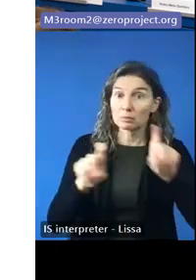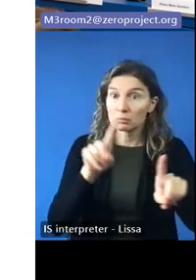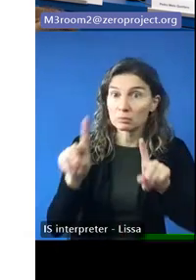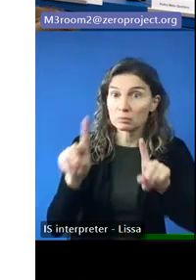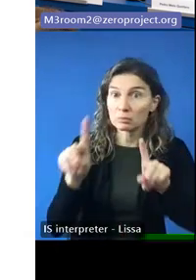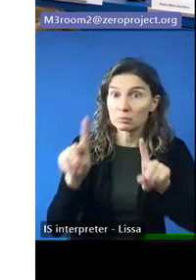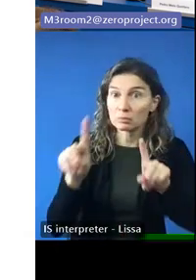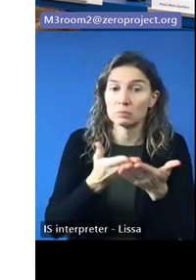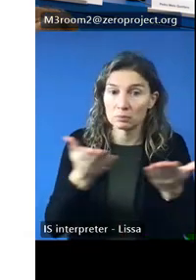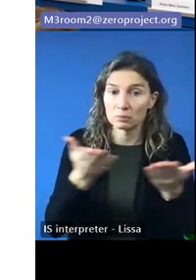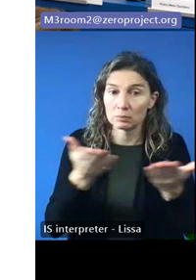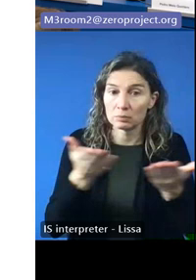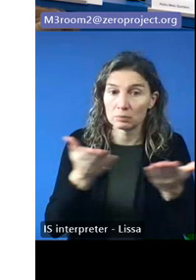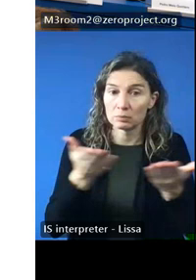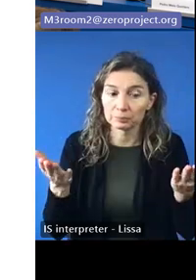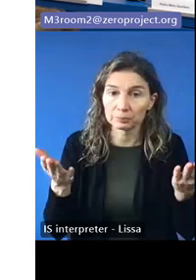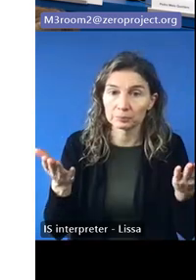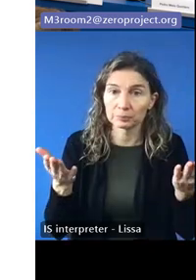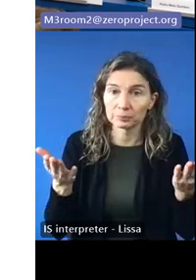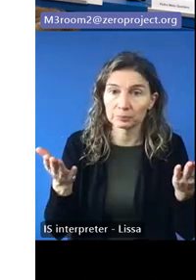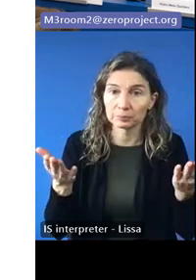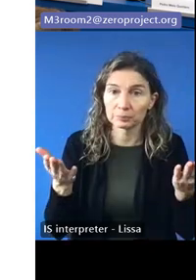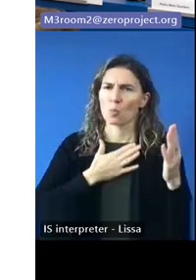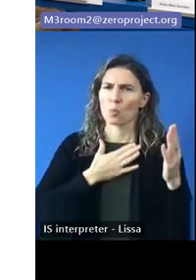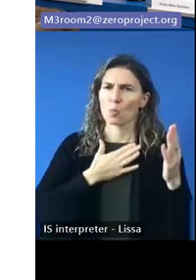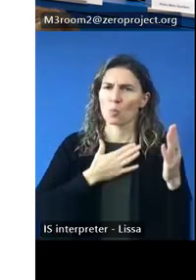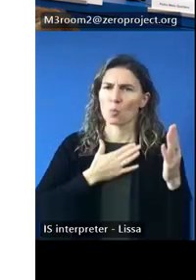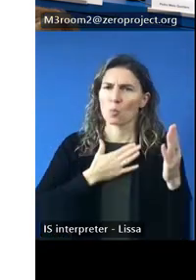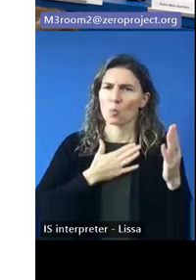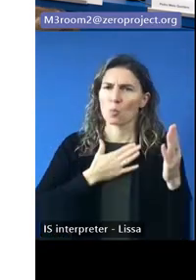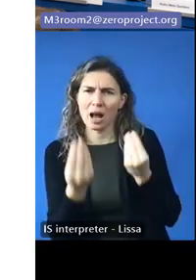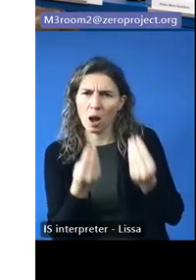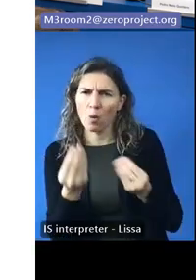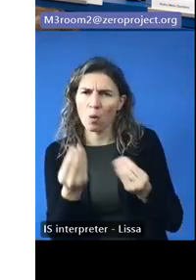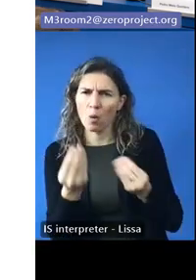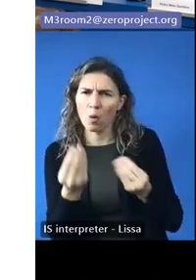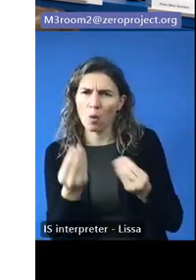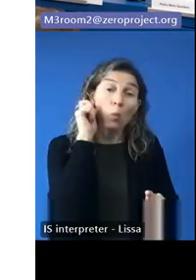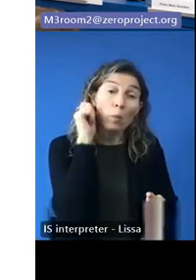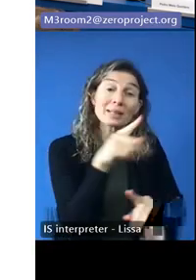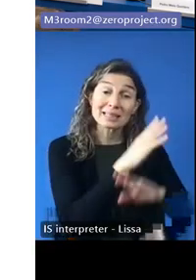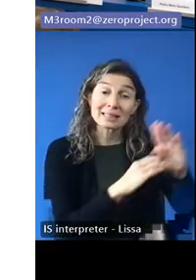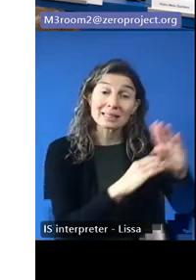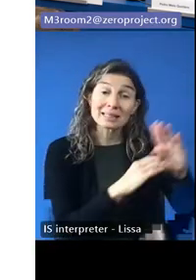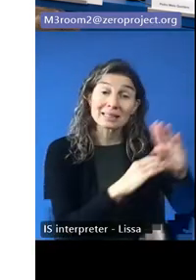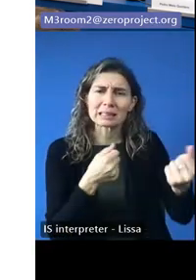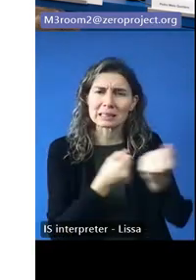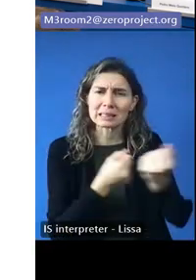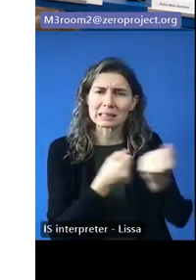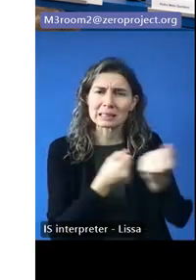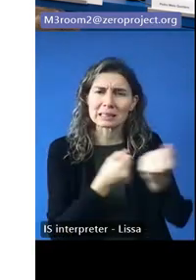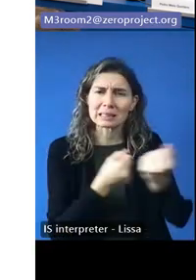women with disabilities. Problems target. According to our surveys,